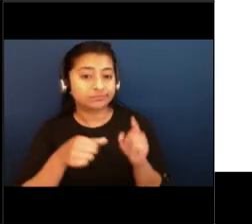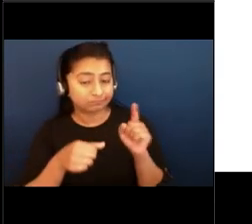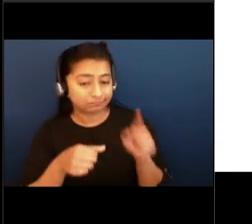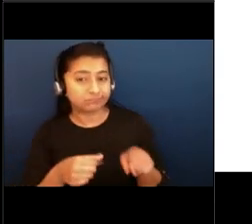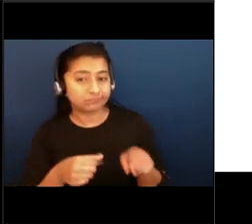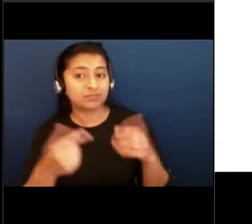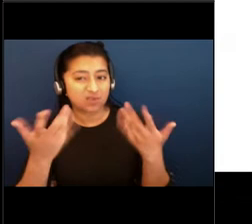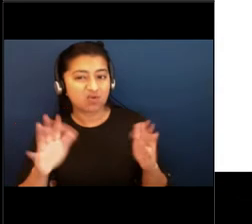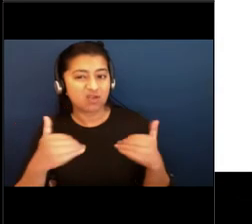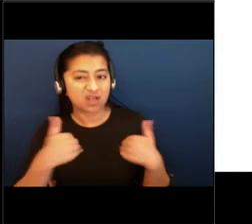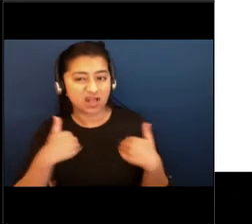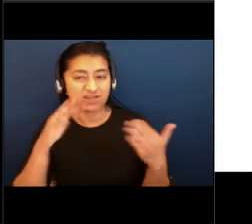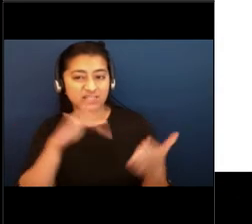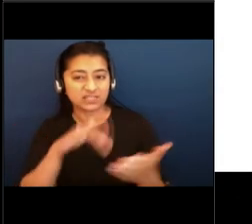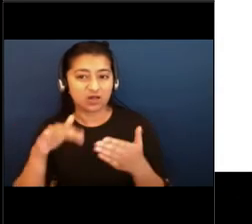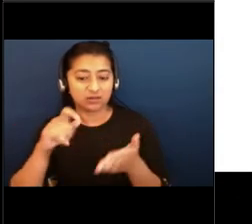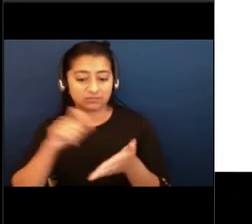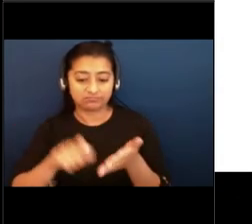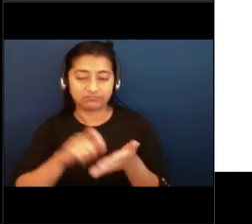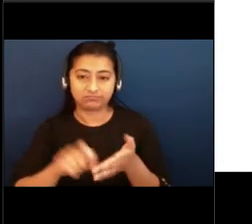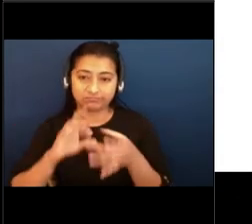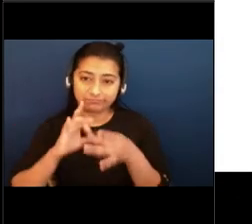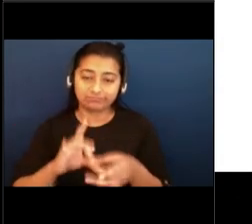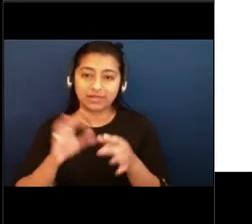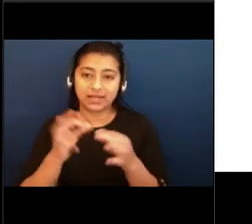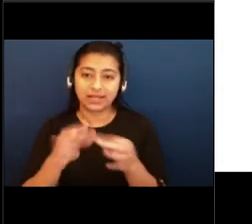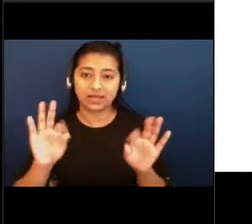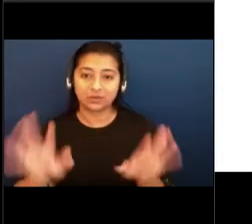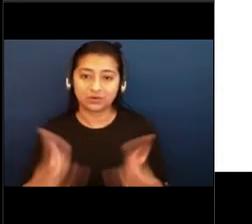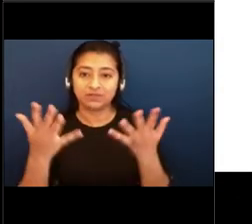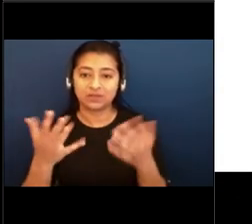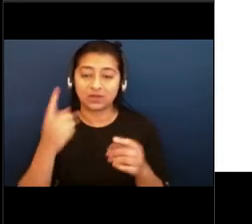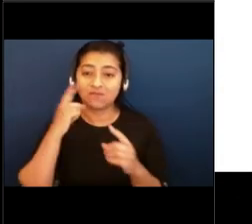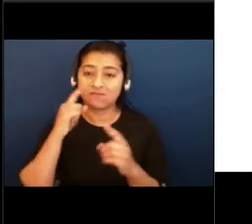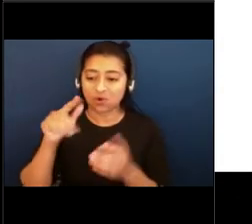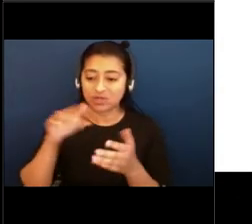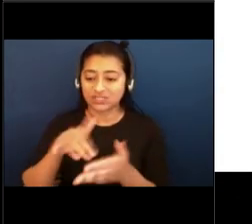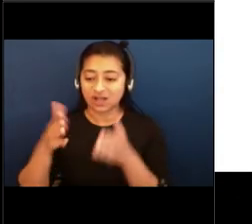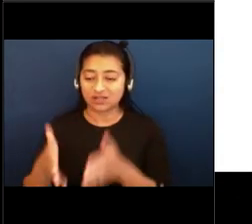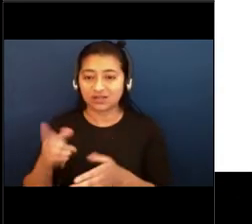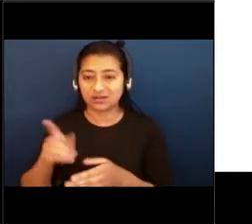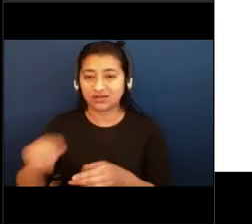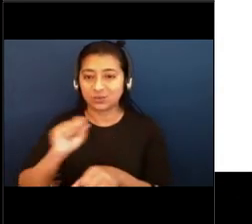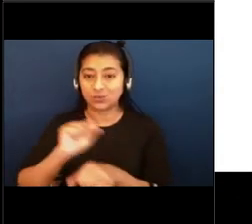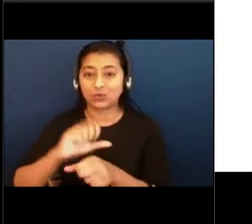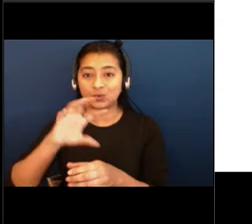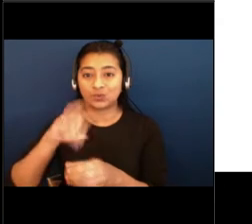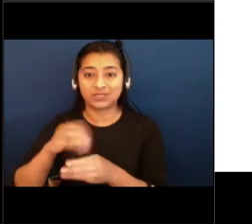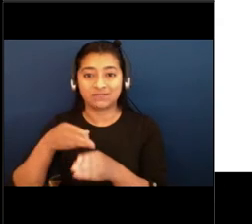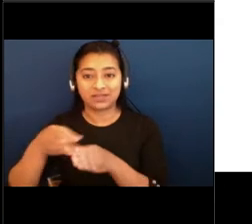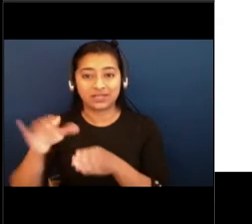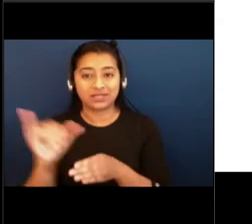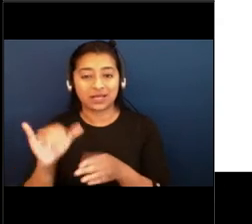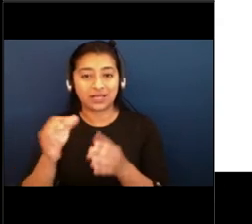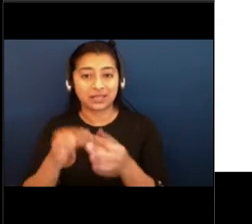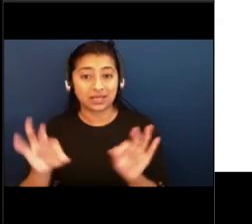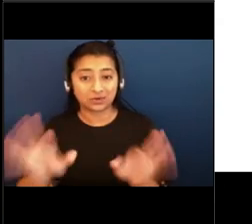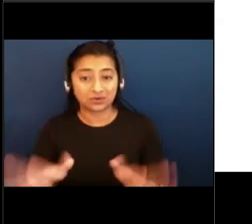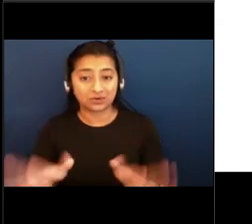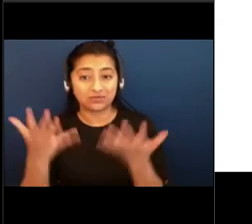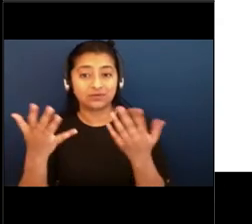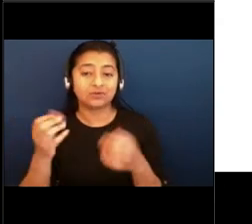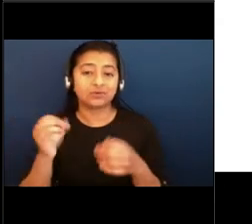scholarly literature on language revitalization. And for scholars who are working in a field like language revitalization or